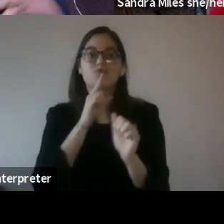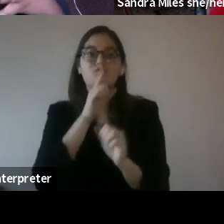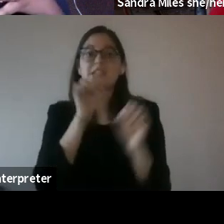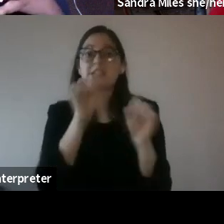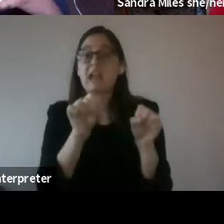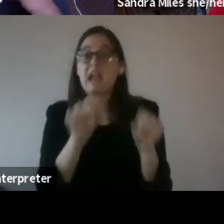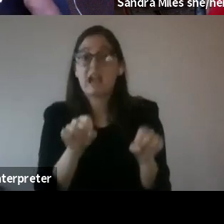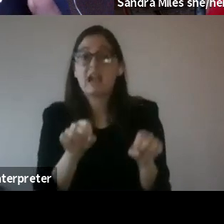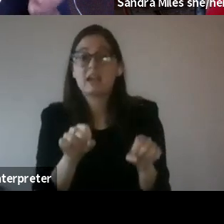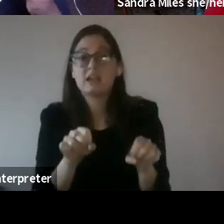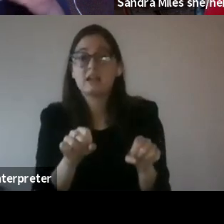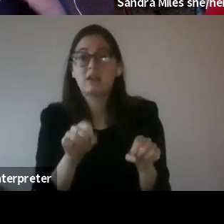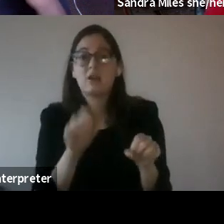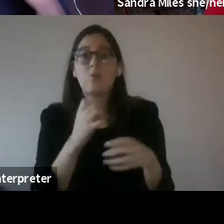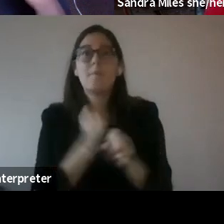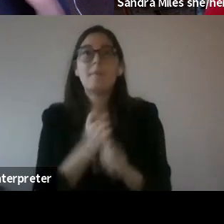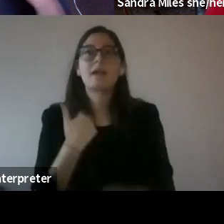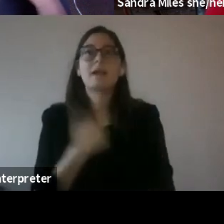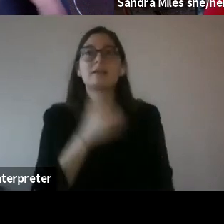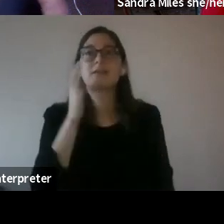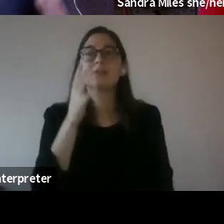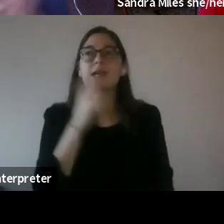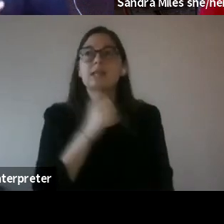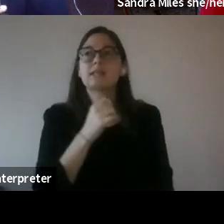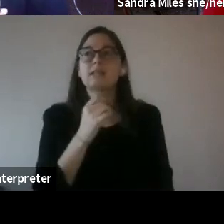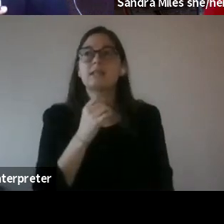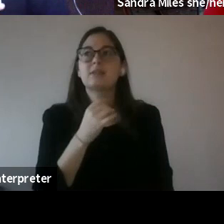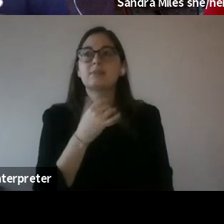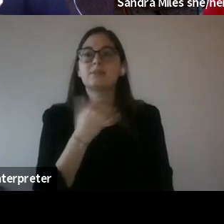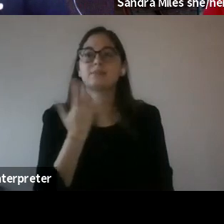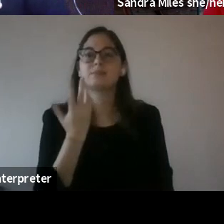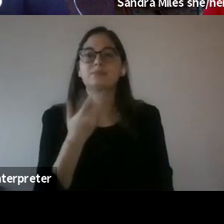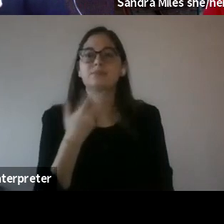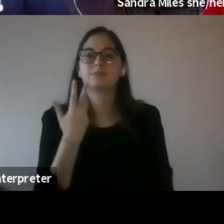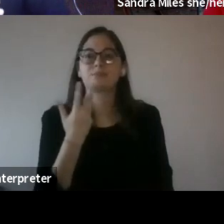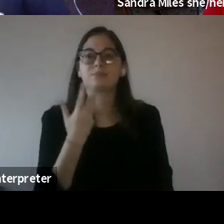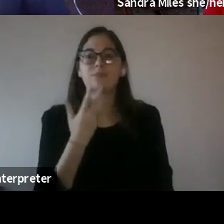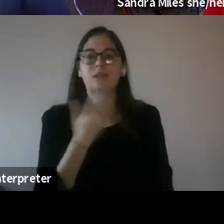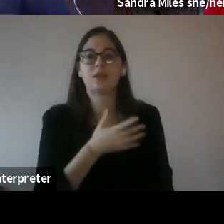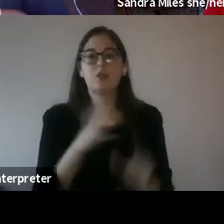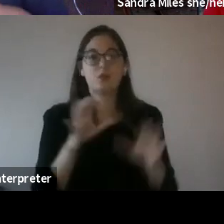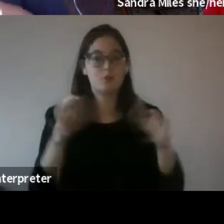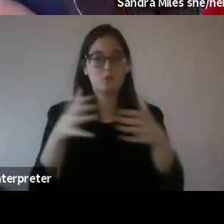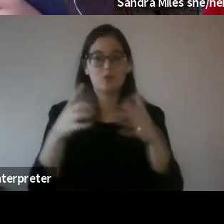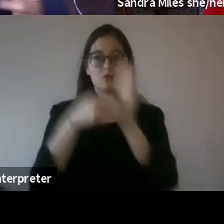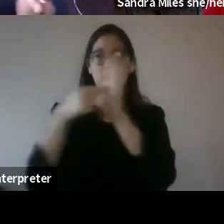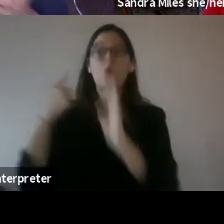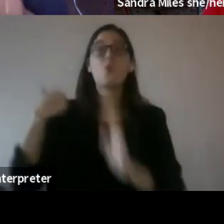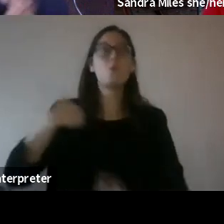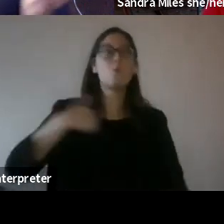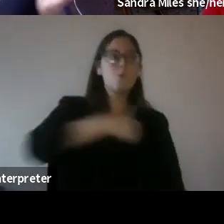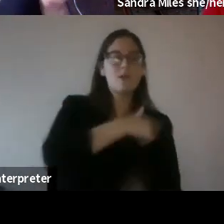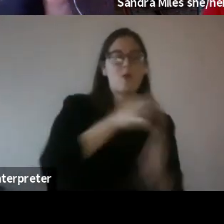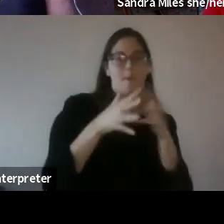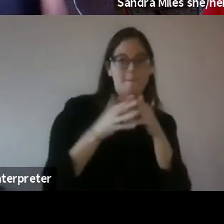us seem to, I guess, the regular mainstream crowd that we are Americans, that we are, you know, a part of the society,